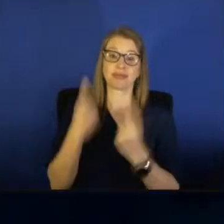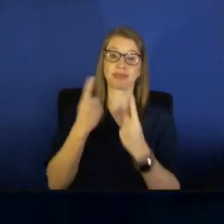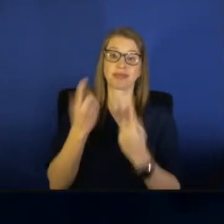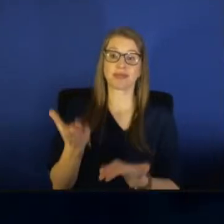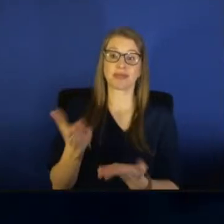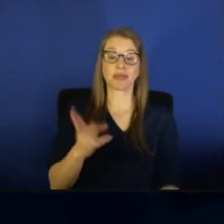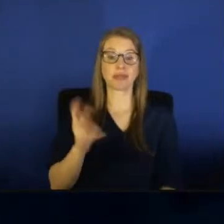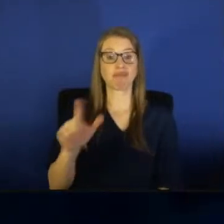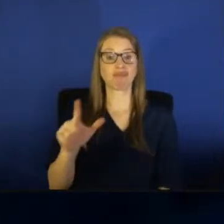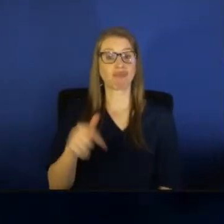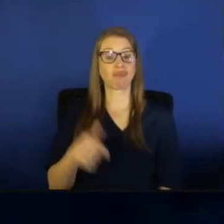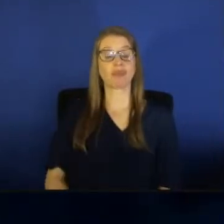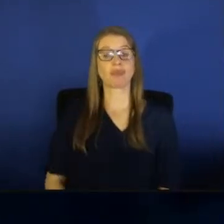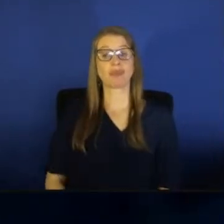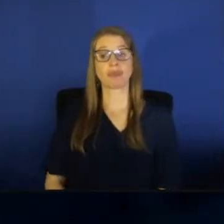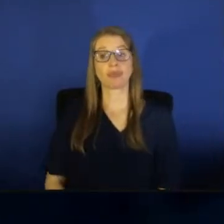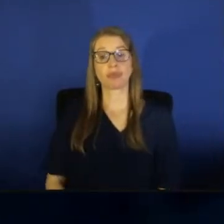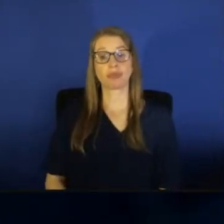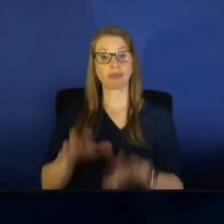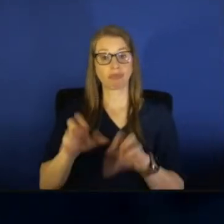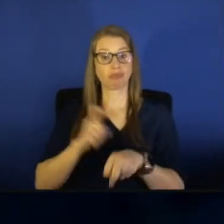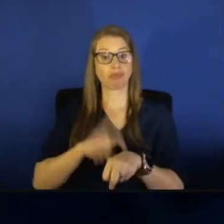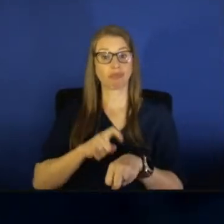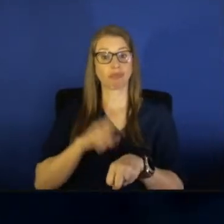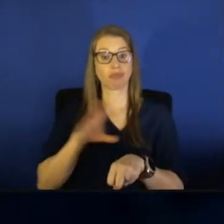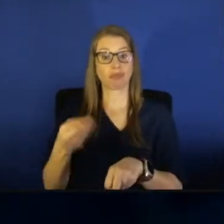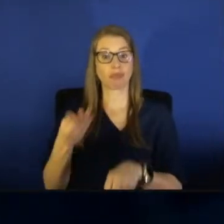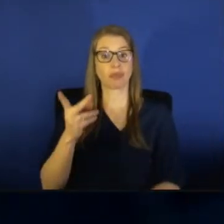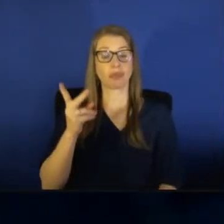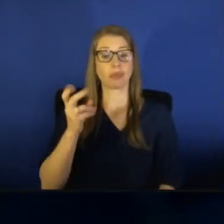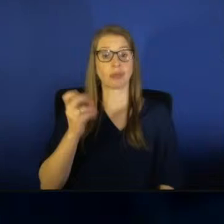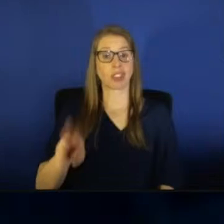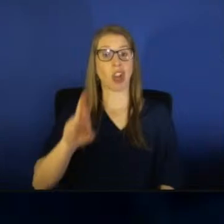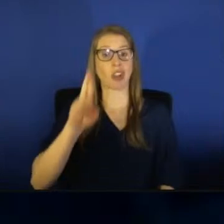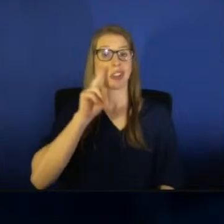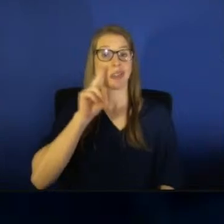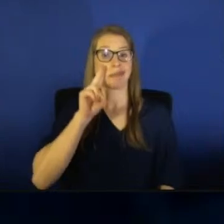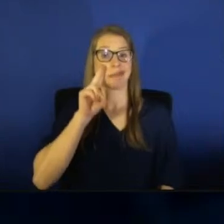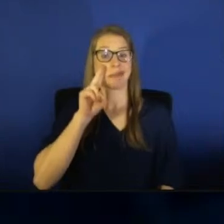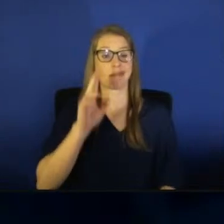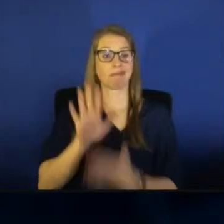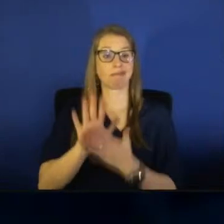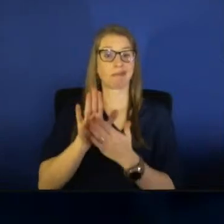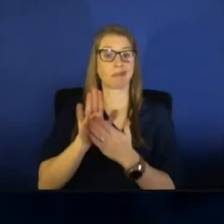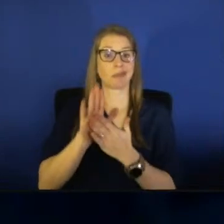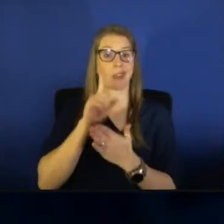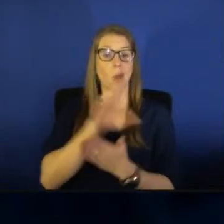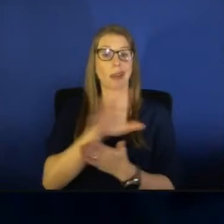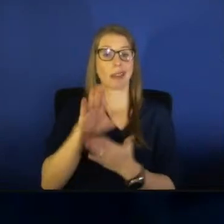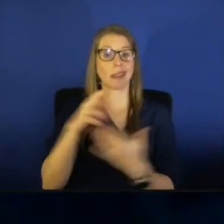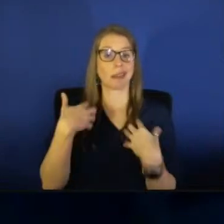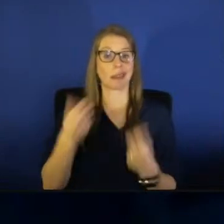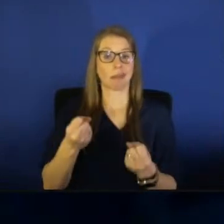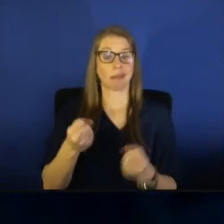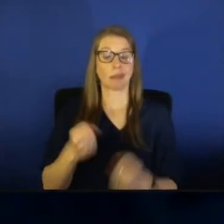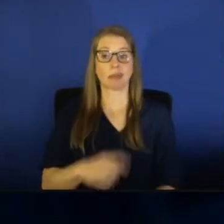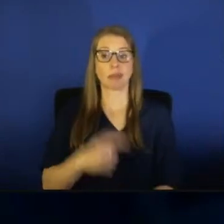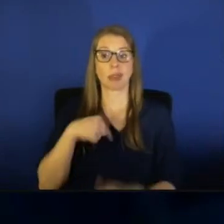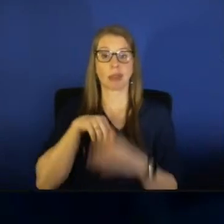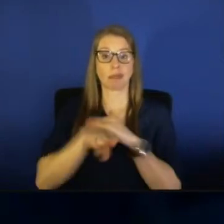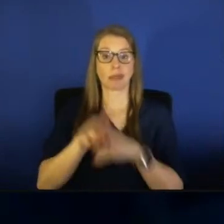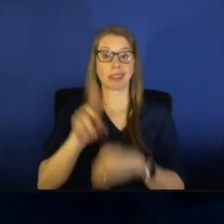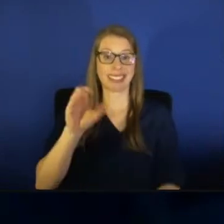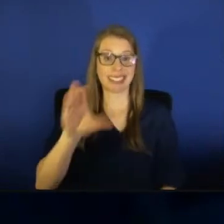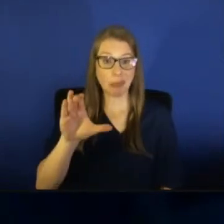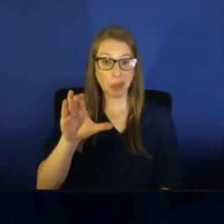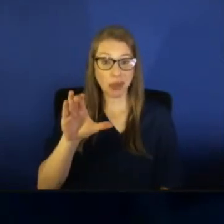Well, I'd like to take time to give Dr. Hawkinson a shout out for all his help. I came in early December as some